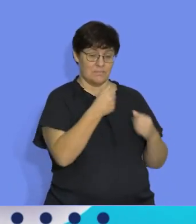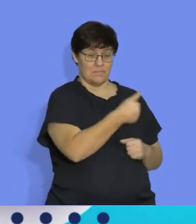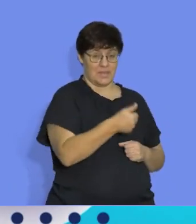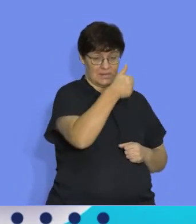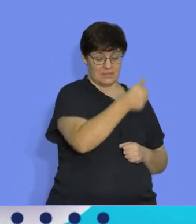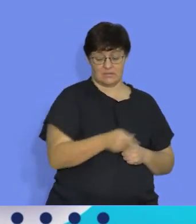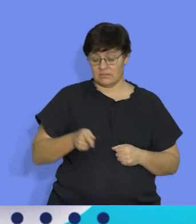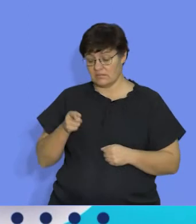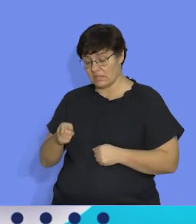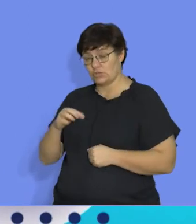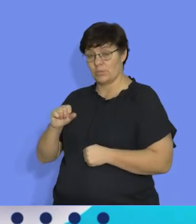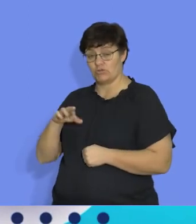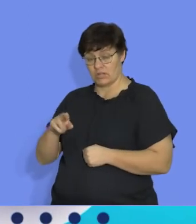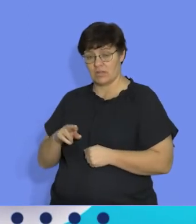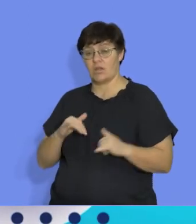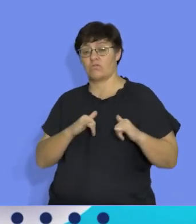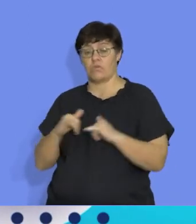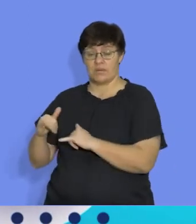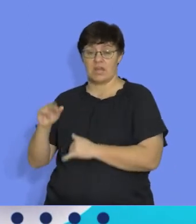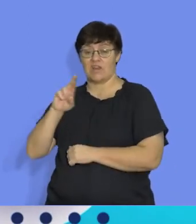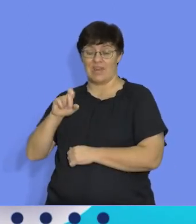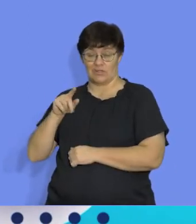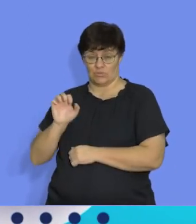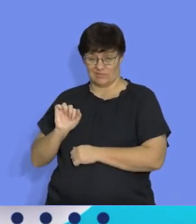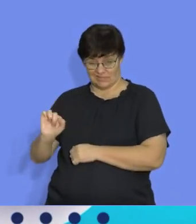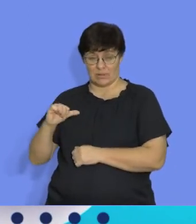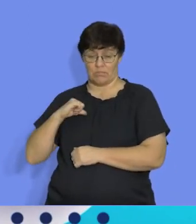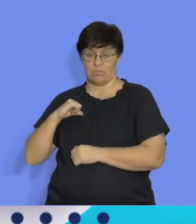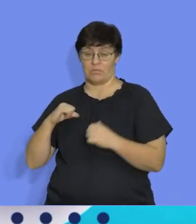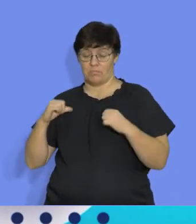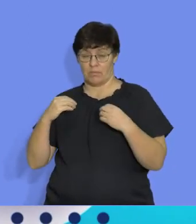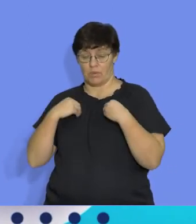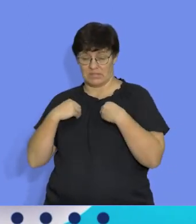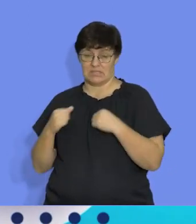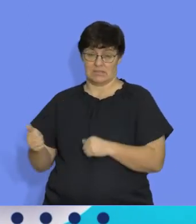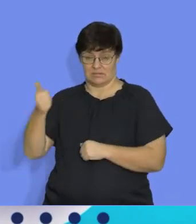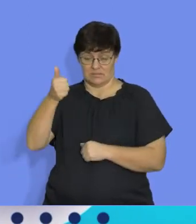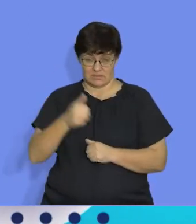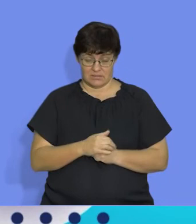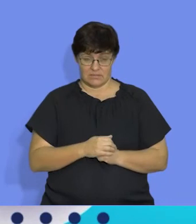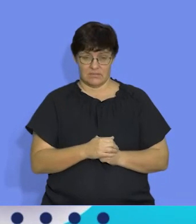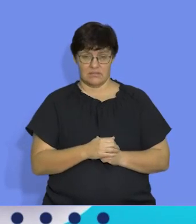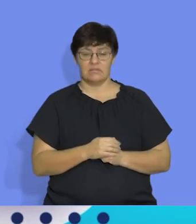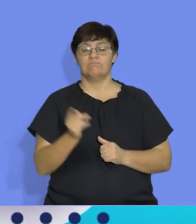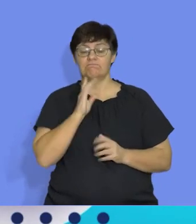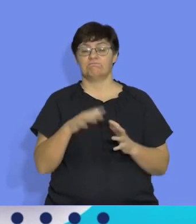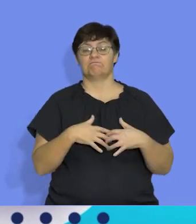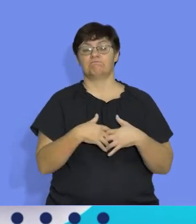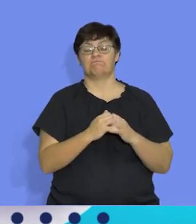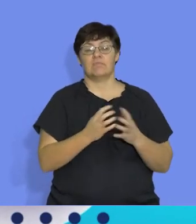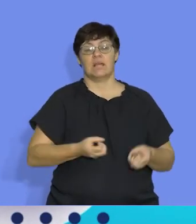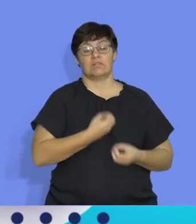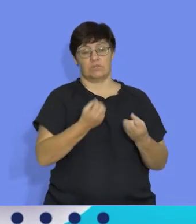property, and geometric sequence has common ratio as its property. We are going to then